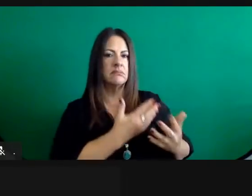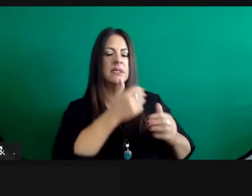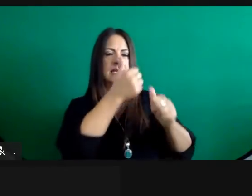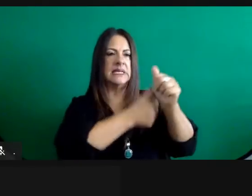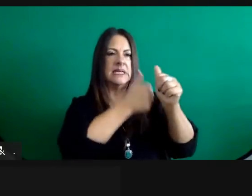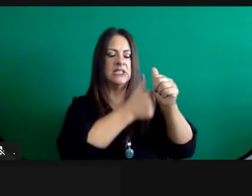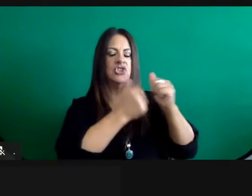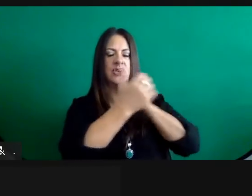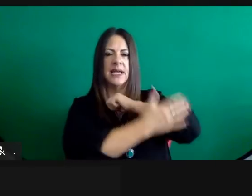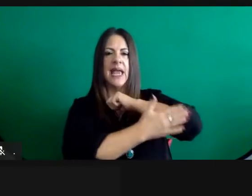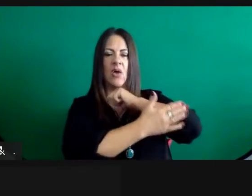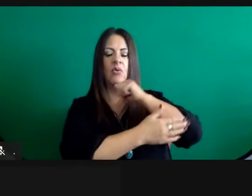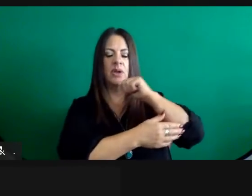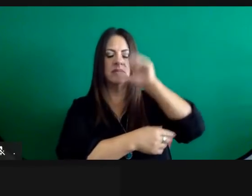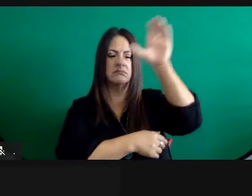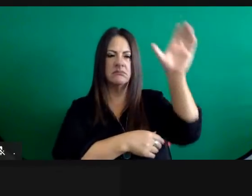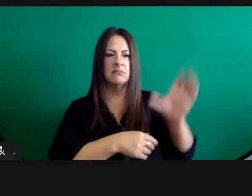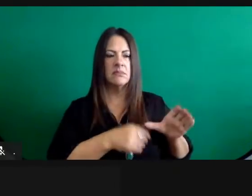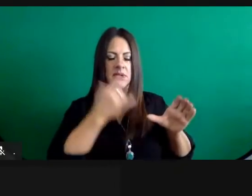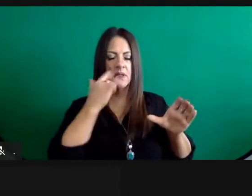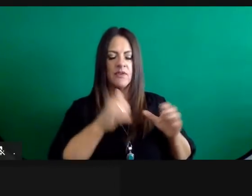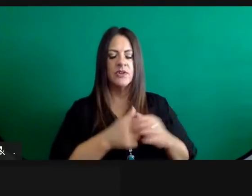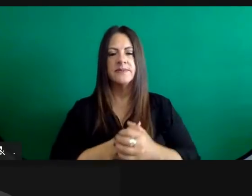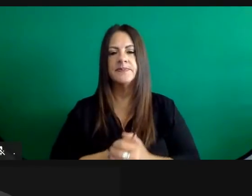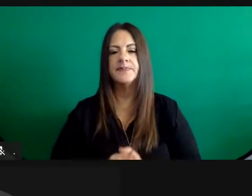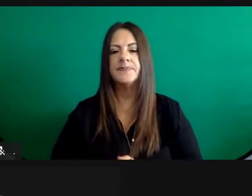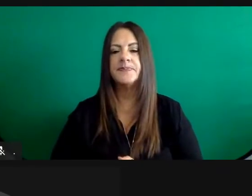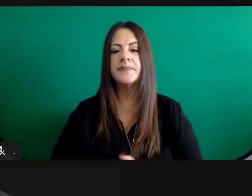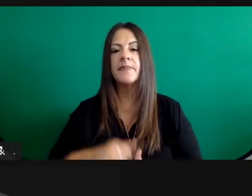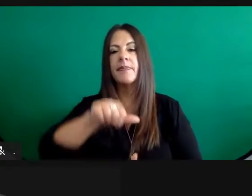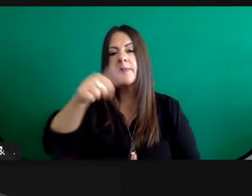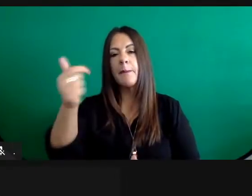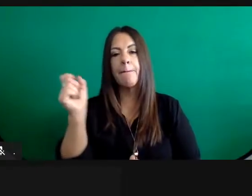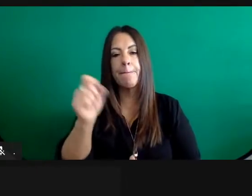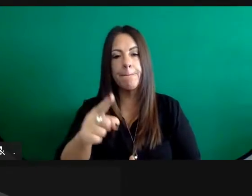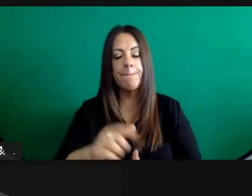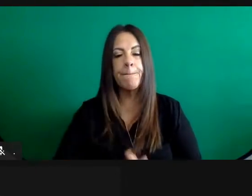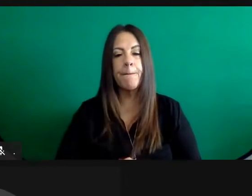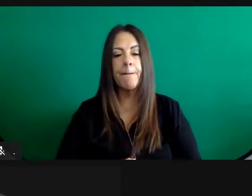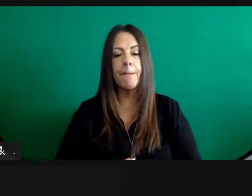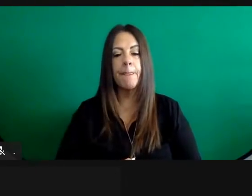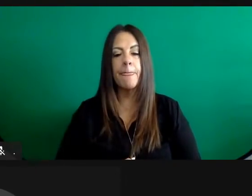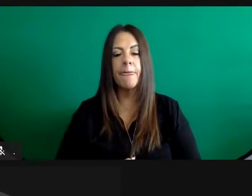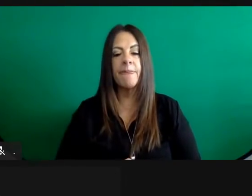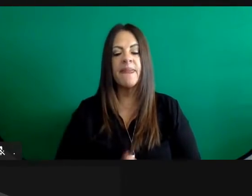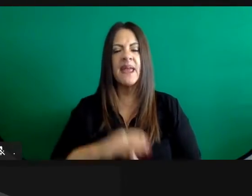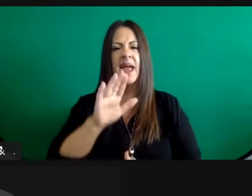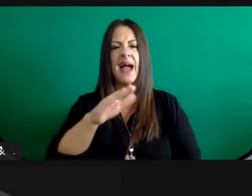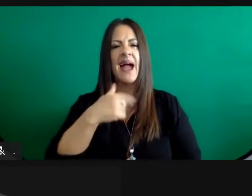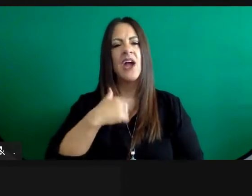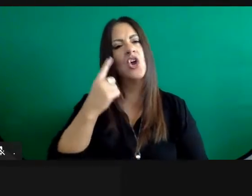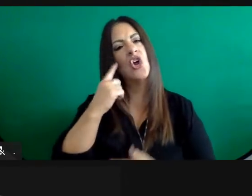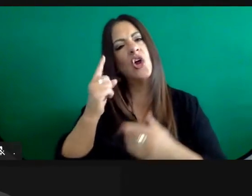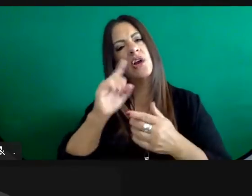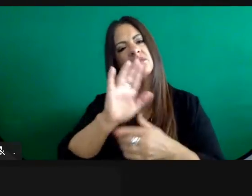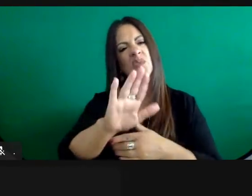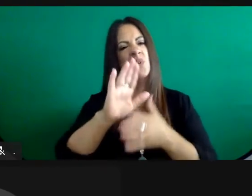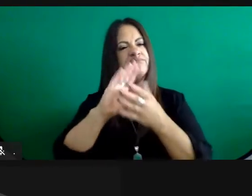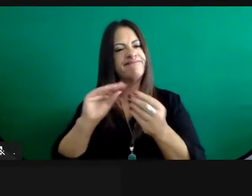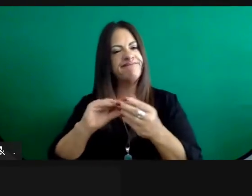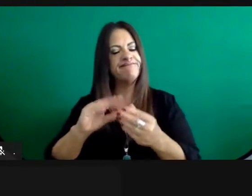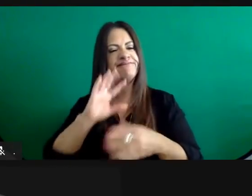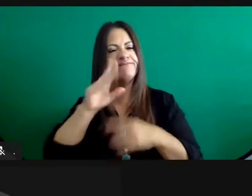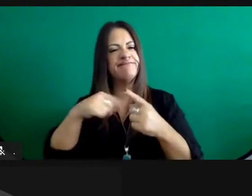Thank you. Dr. Ghaly, we've heard a lot of anecdotal information about spreading events. I'm wondering if the state has